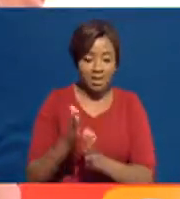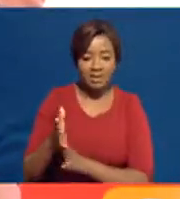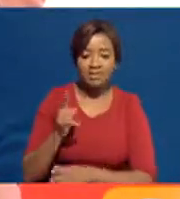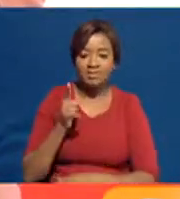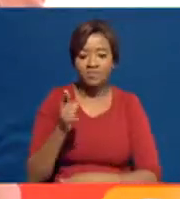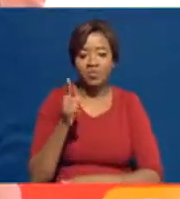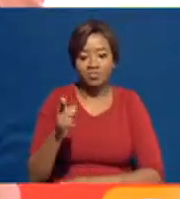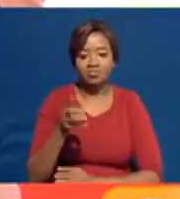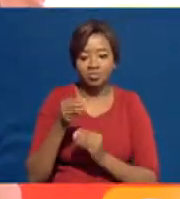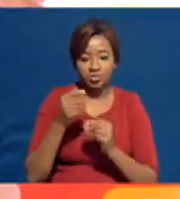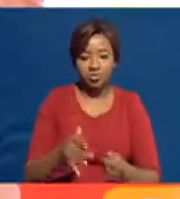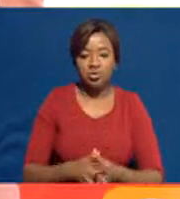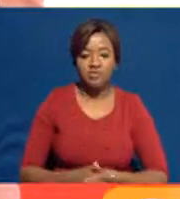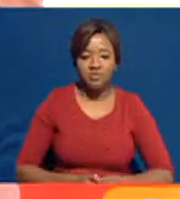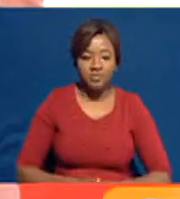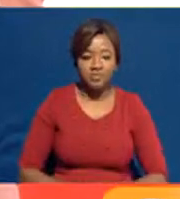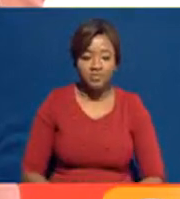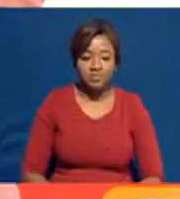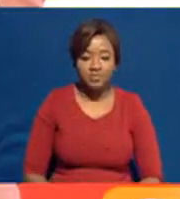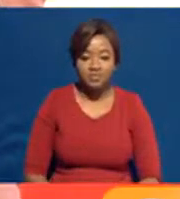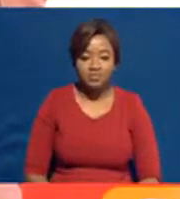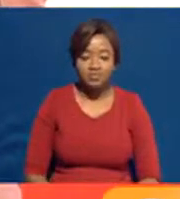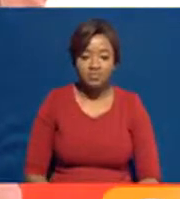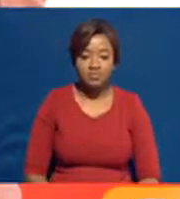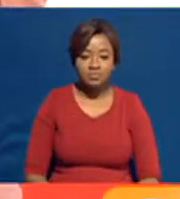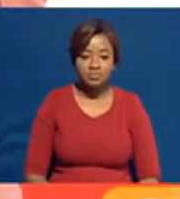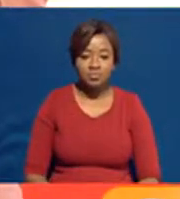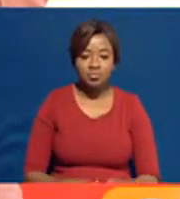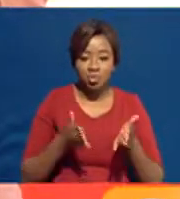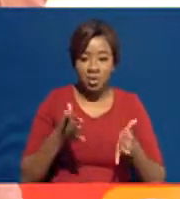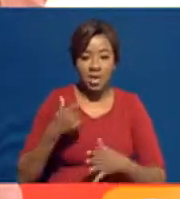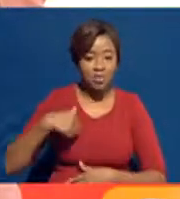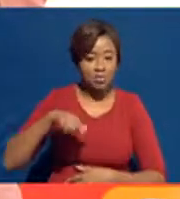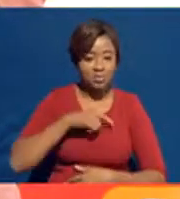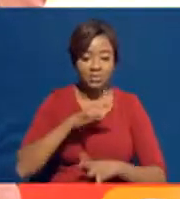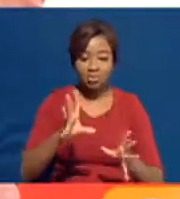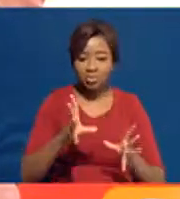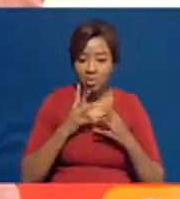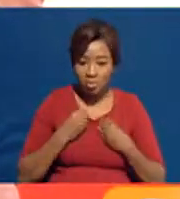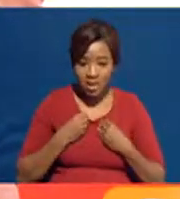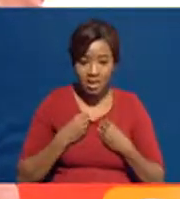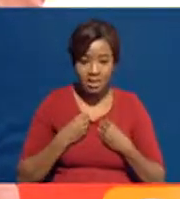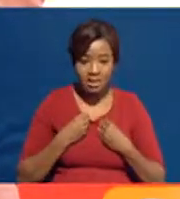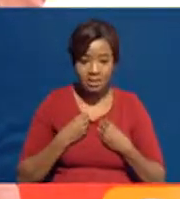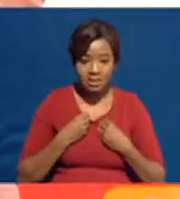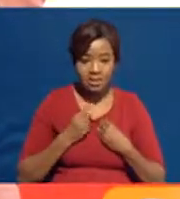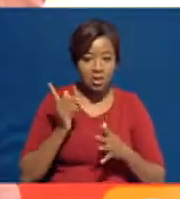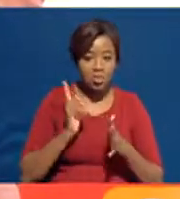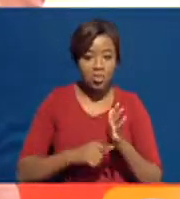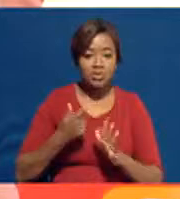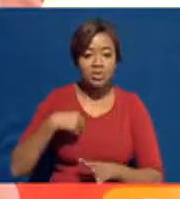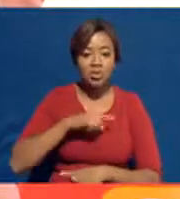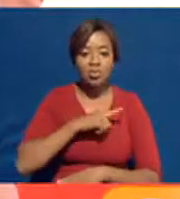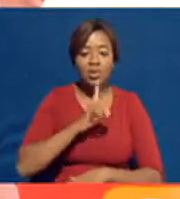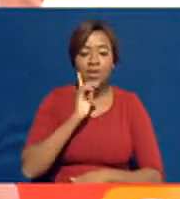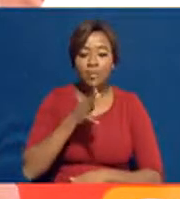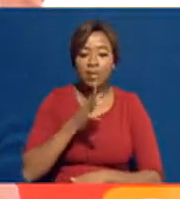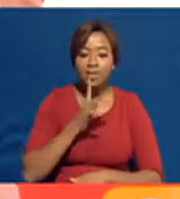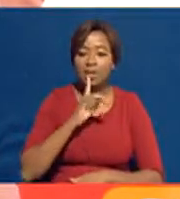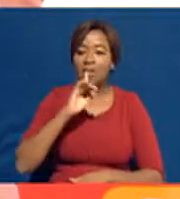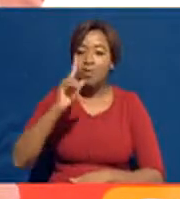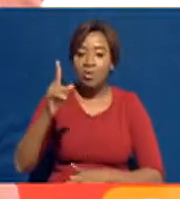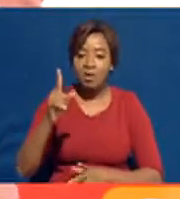chakula kutoka nje. Sasa tumekubali ya kwamba tutaagiza mahindi